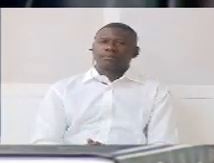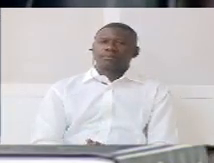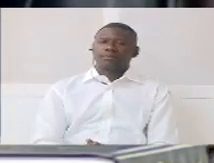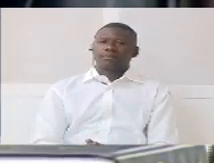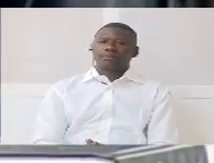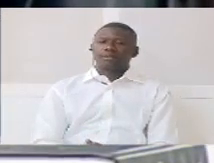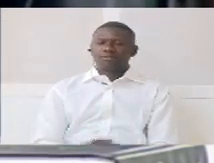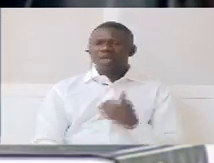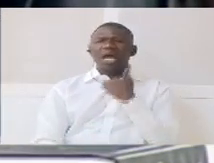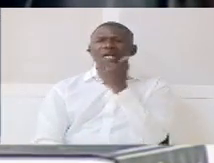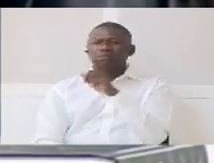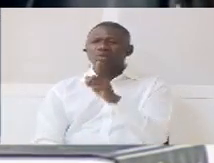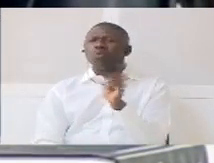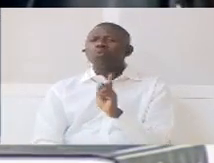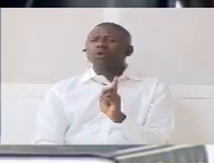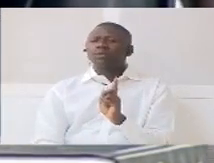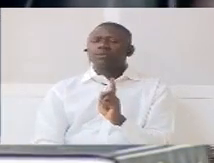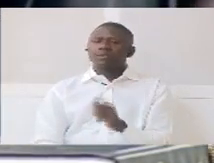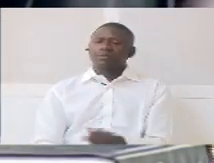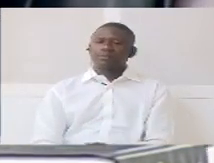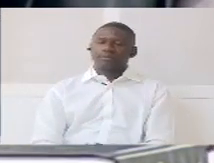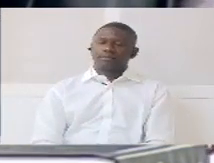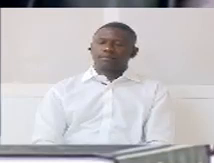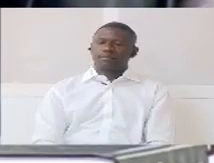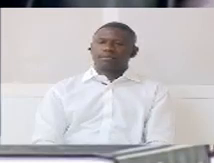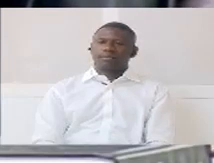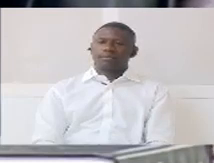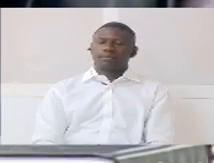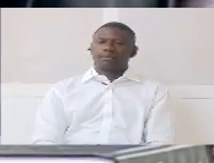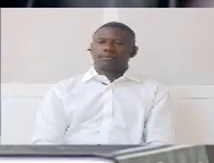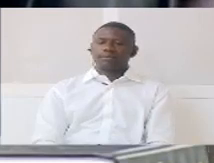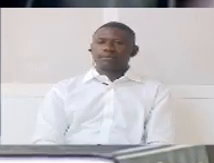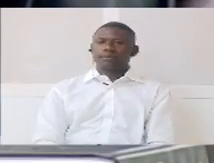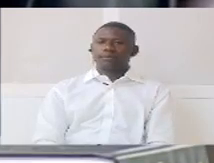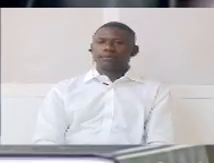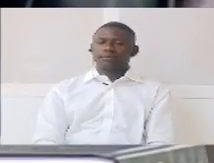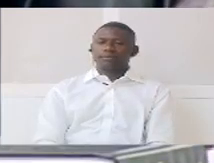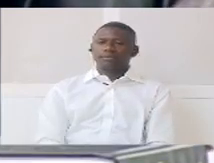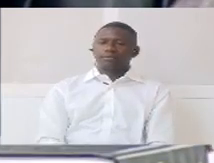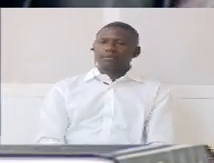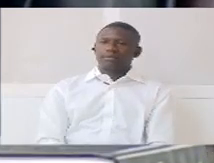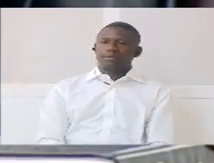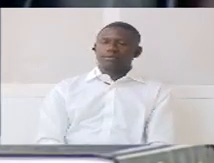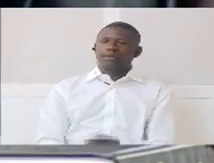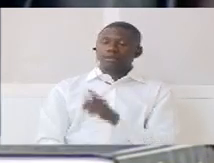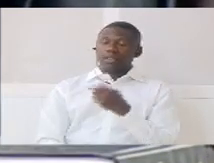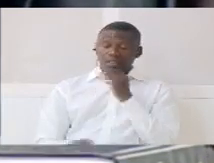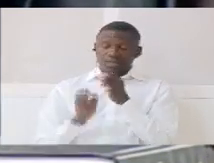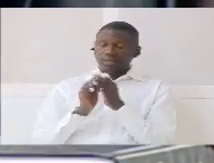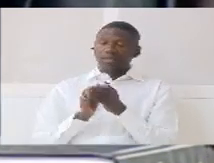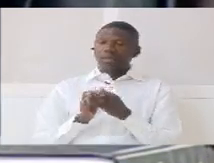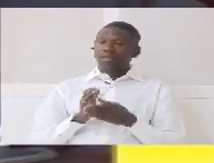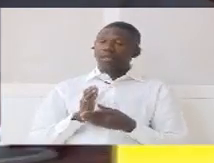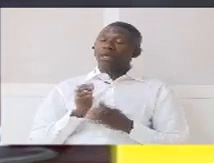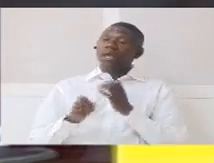I said to them, what are you going to charge me for? I called aiding and abetting a prisoner to escape. He said, aiding and abetting